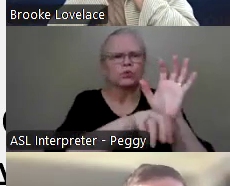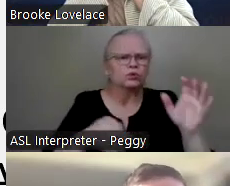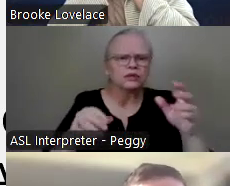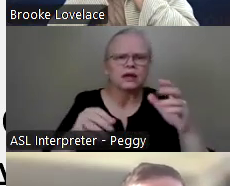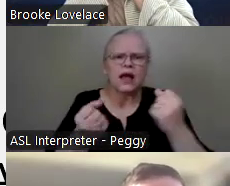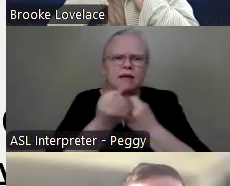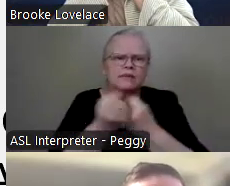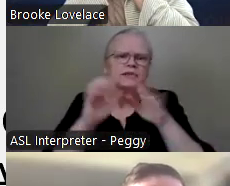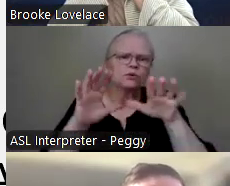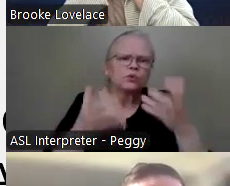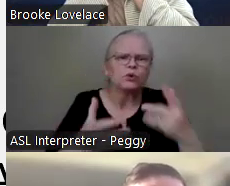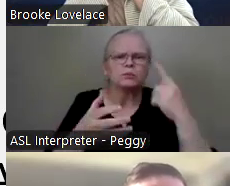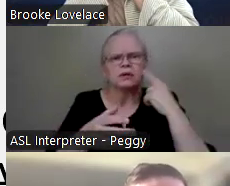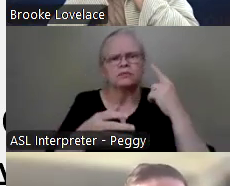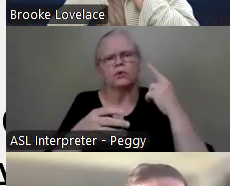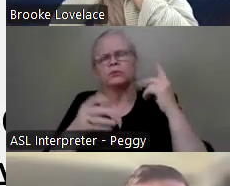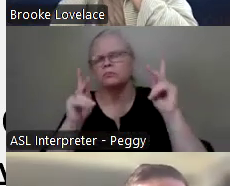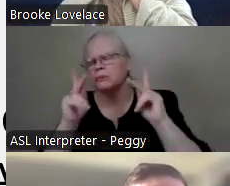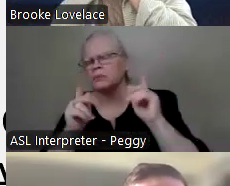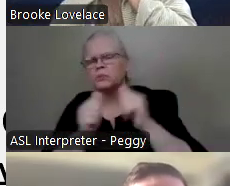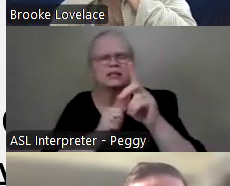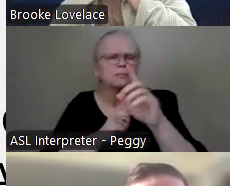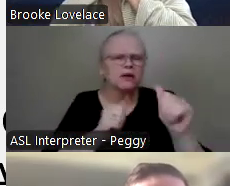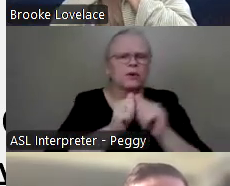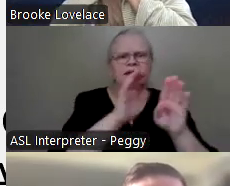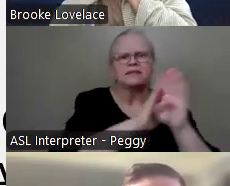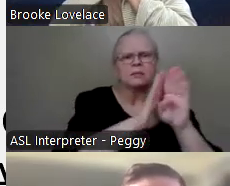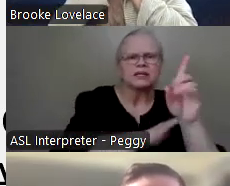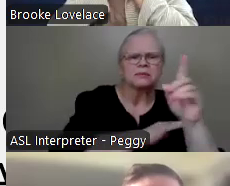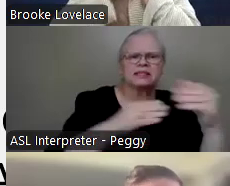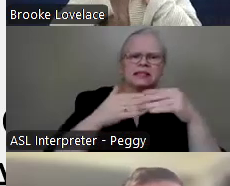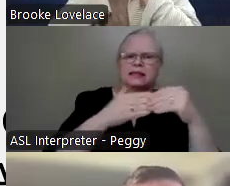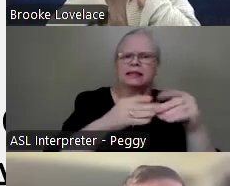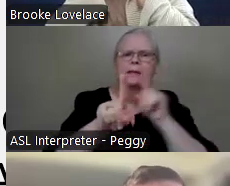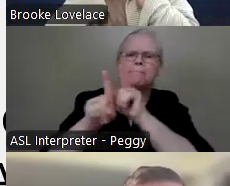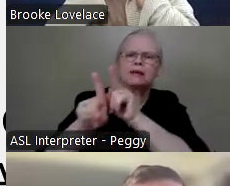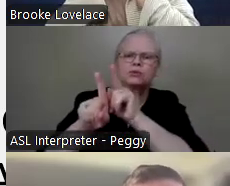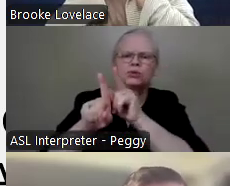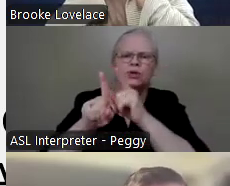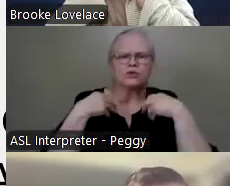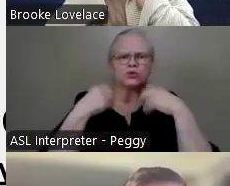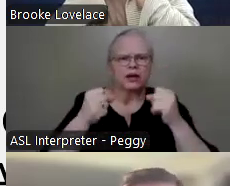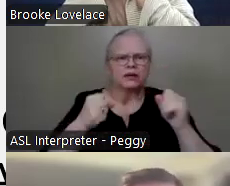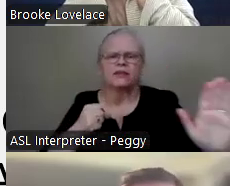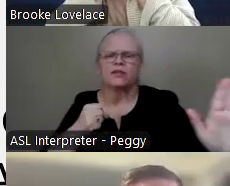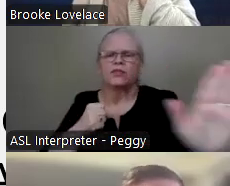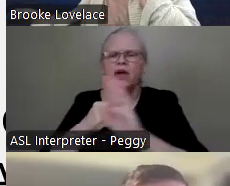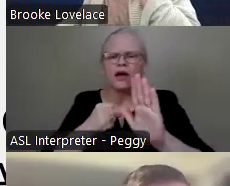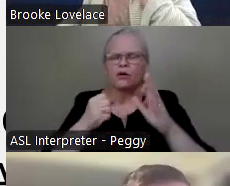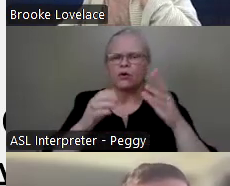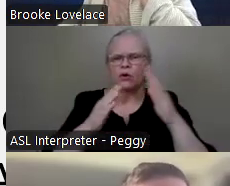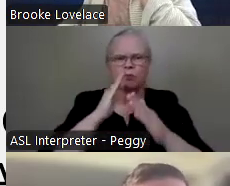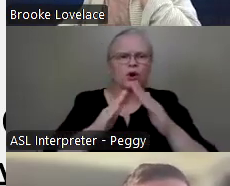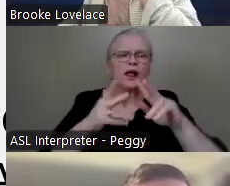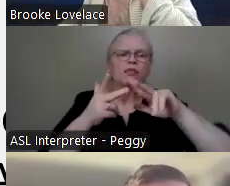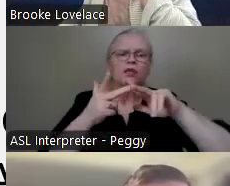disabilities and expand opportunities for people with developmental disabilities to lead, mentor, and strengthen their communities. And then the third